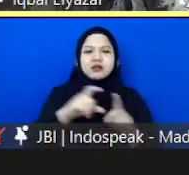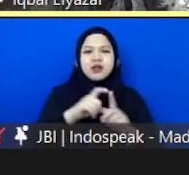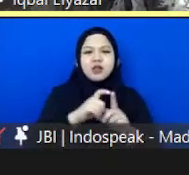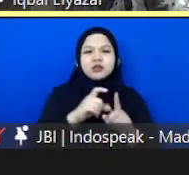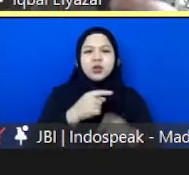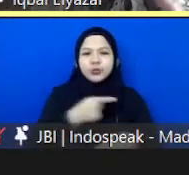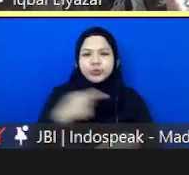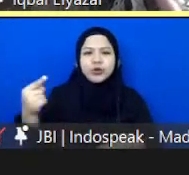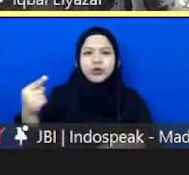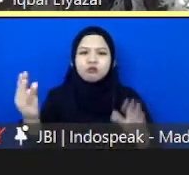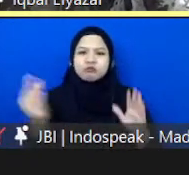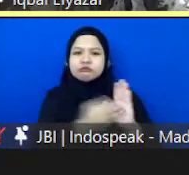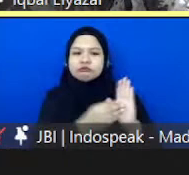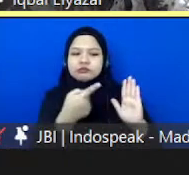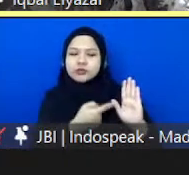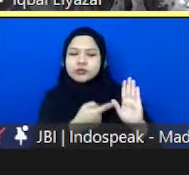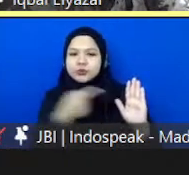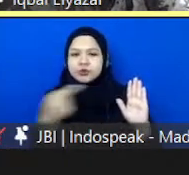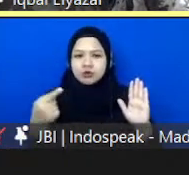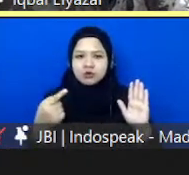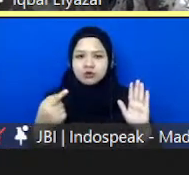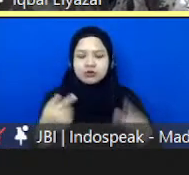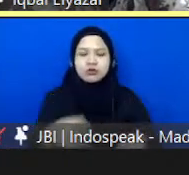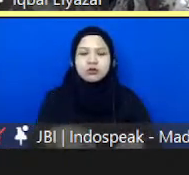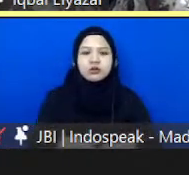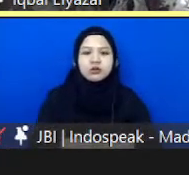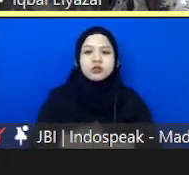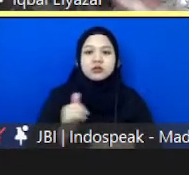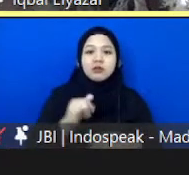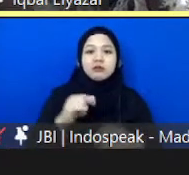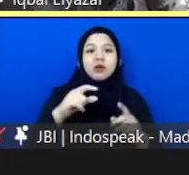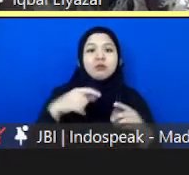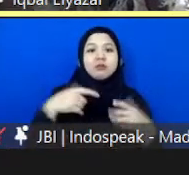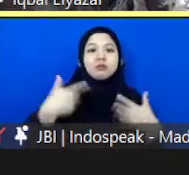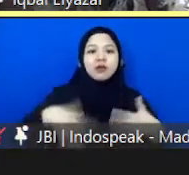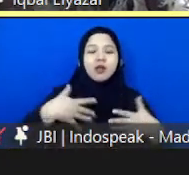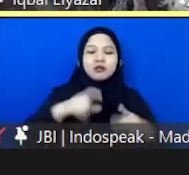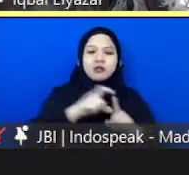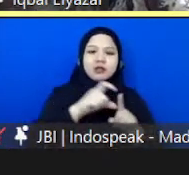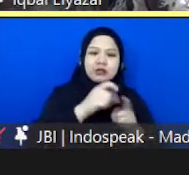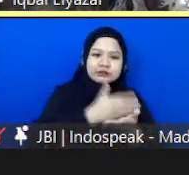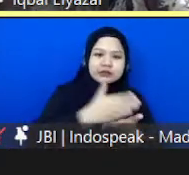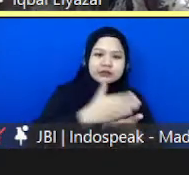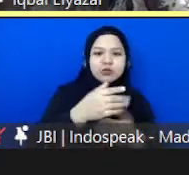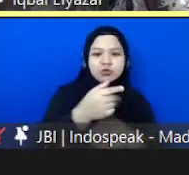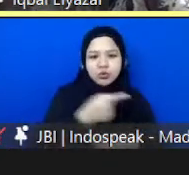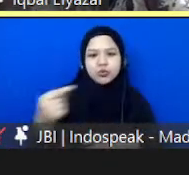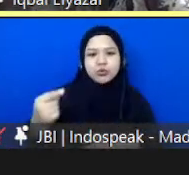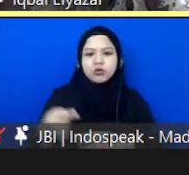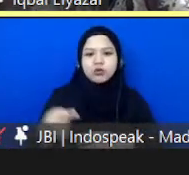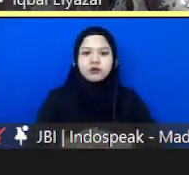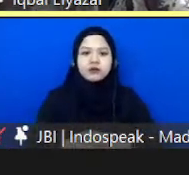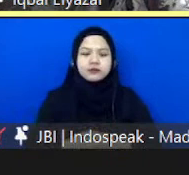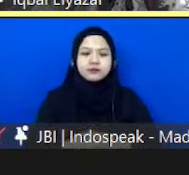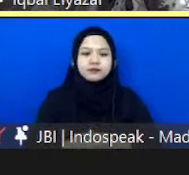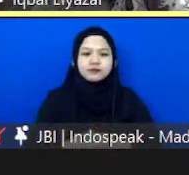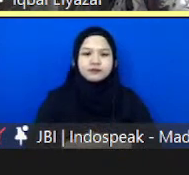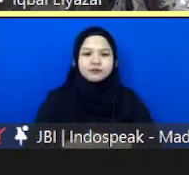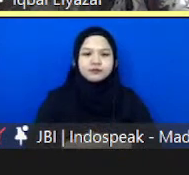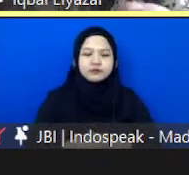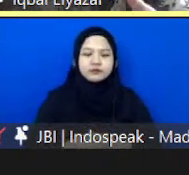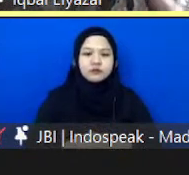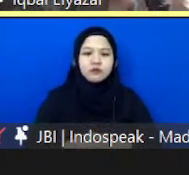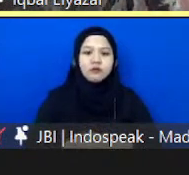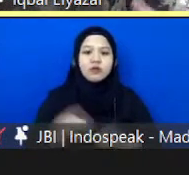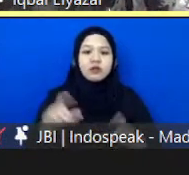there, and also less data sharing practice. And when we examine the essential data